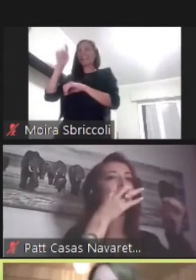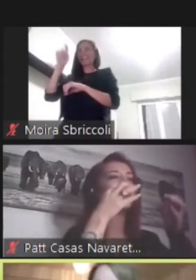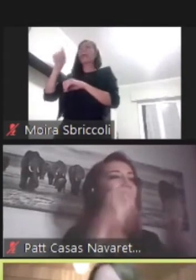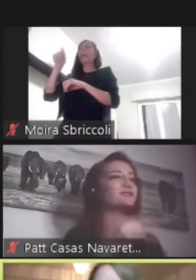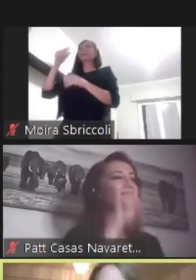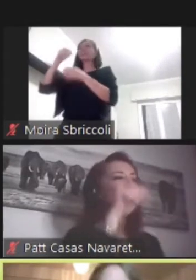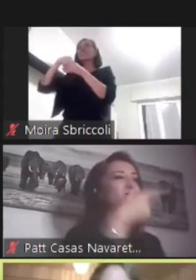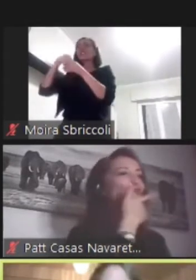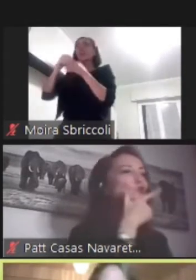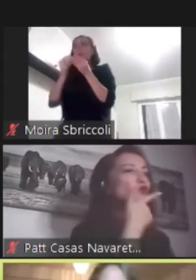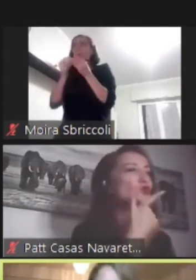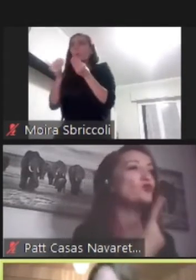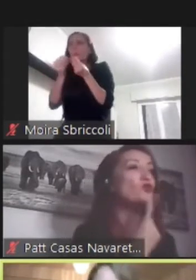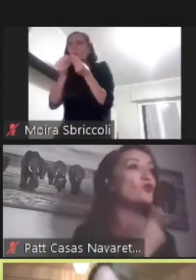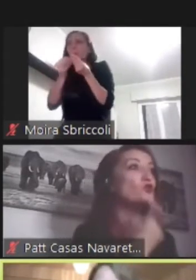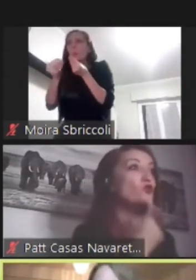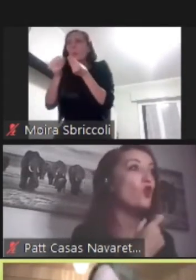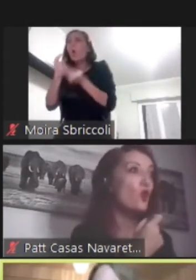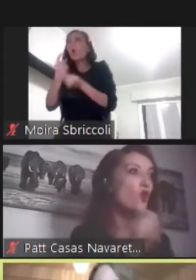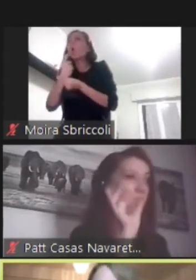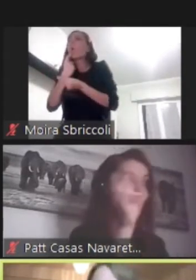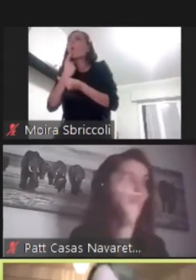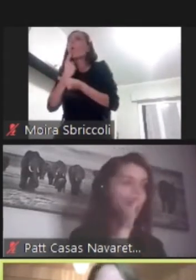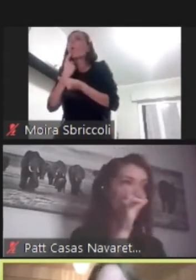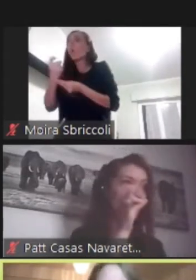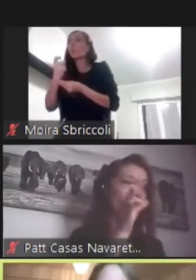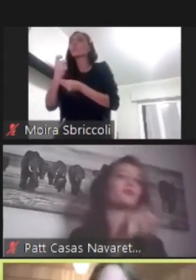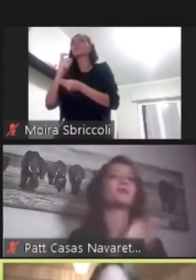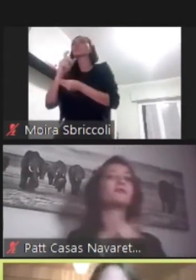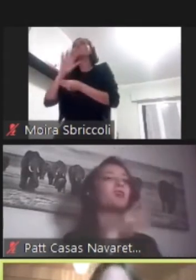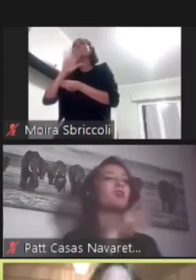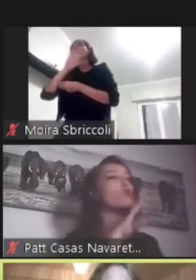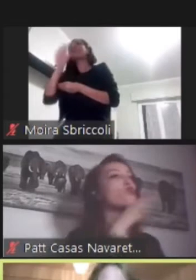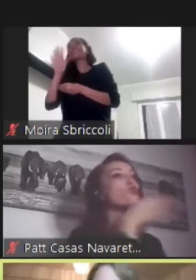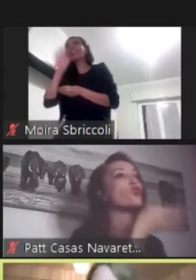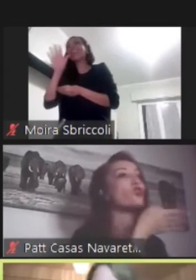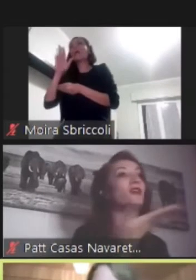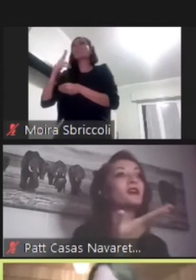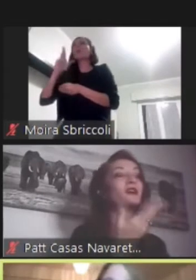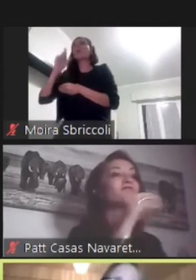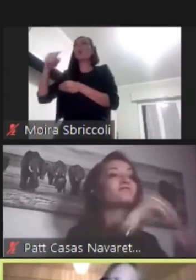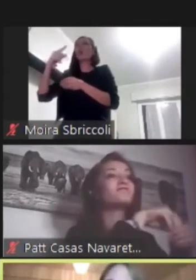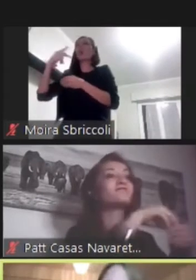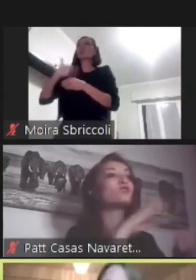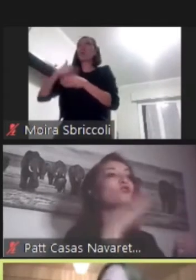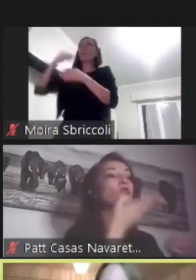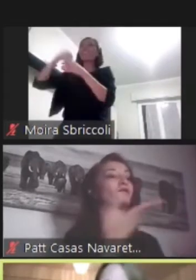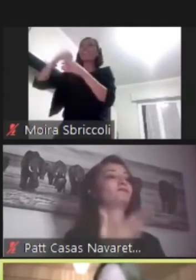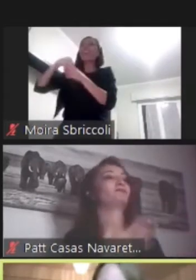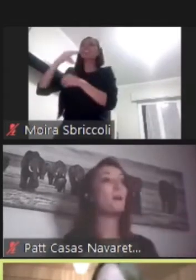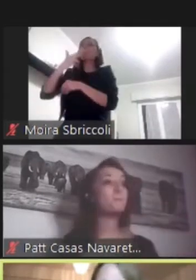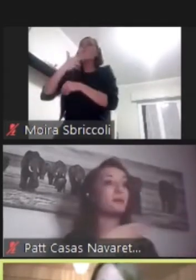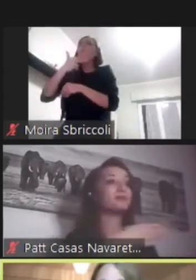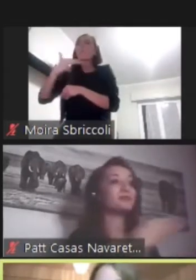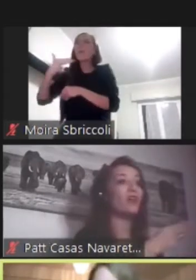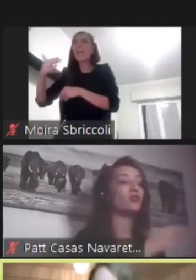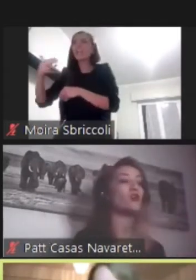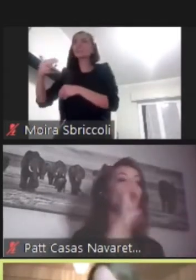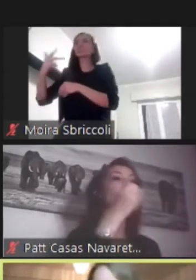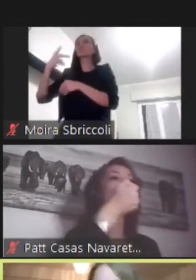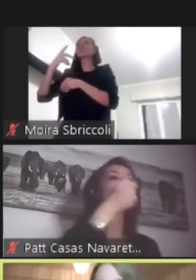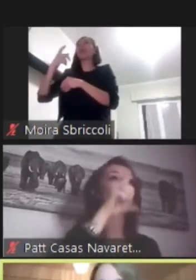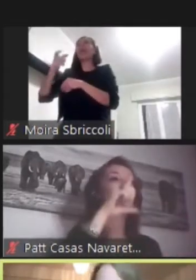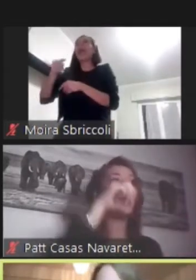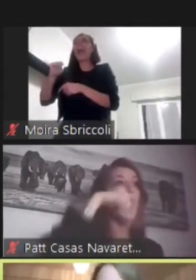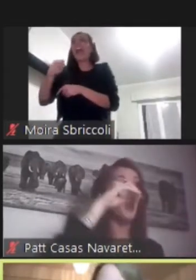so trout or salmon or microalgae and shrimp and other sea